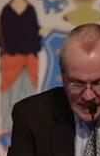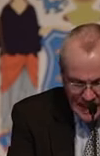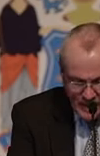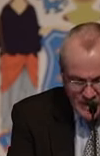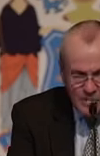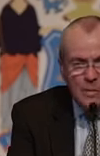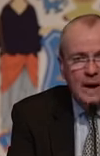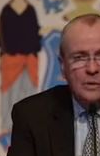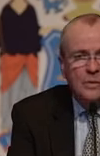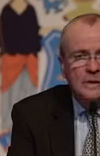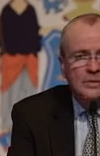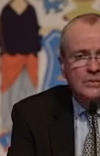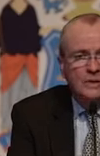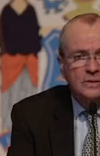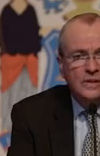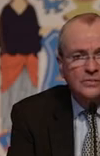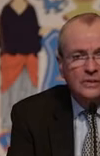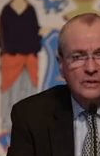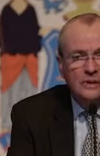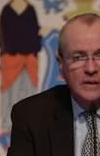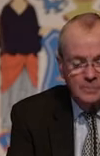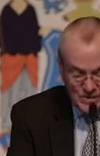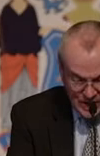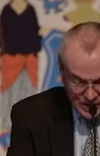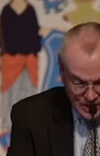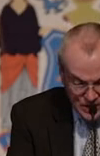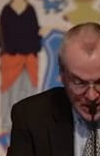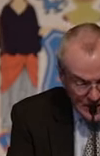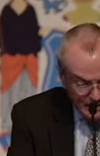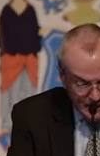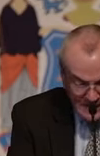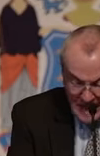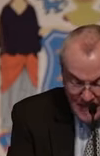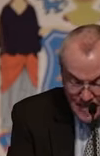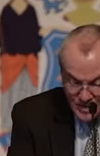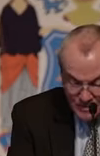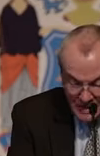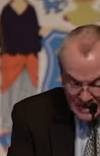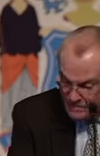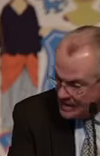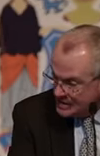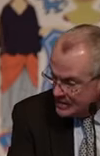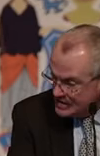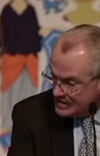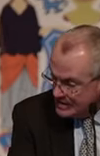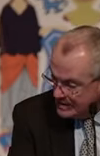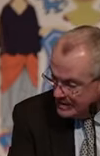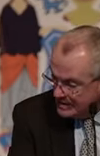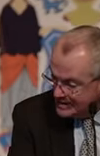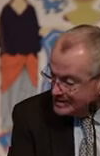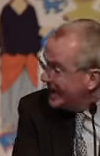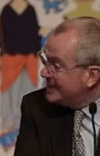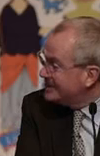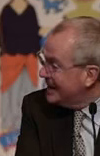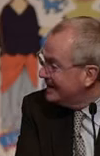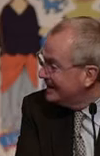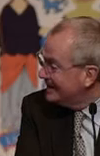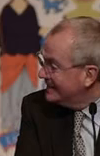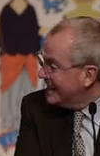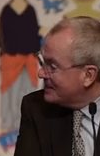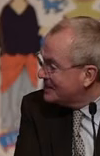And again, I want to give Mayor Byron and Senator Testa in particular a shout out. I meant to mention this, today,